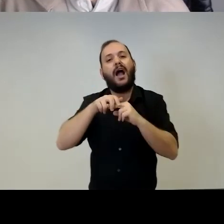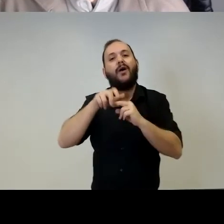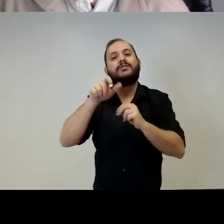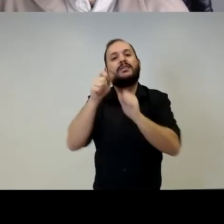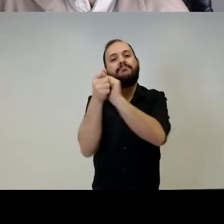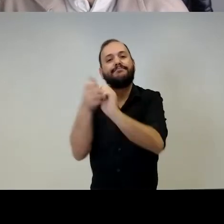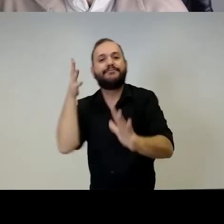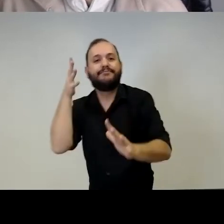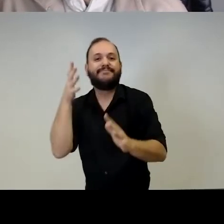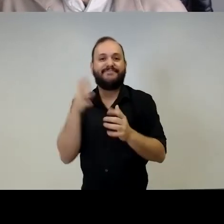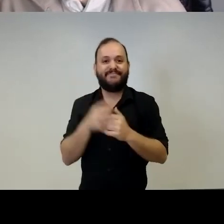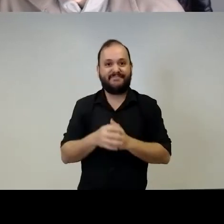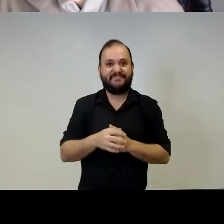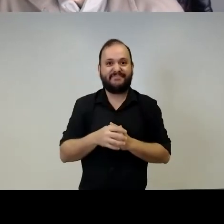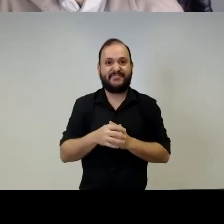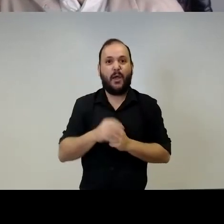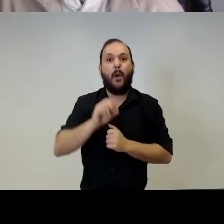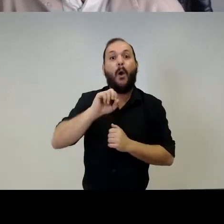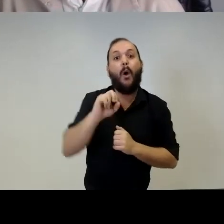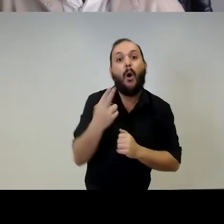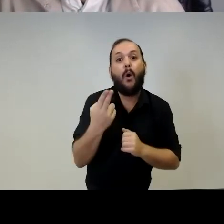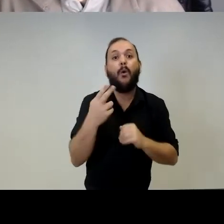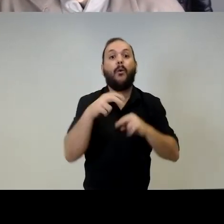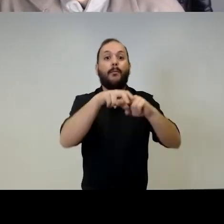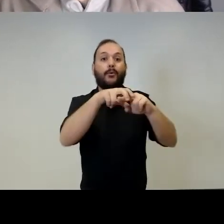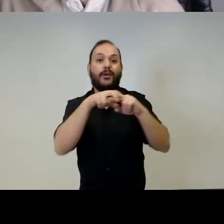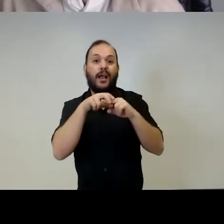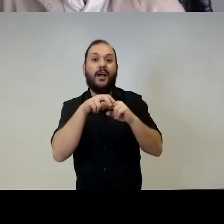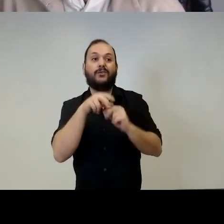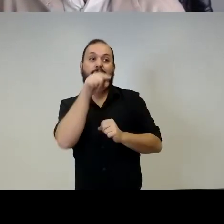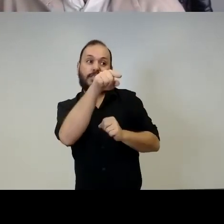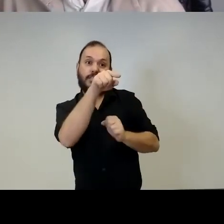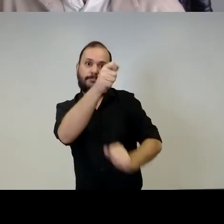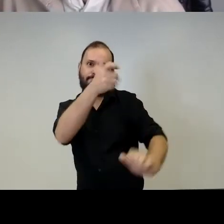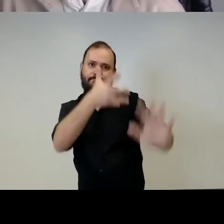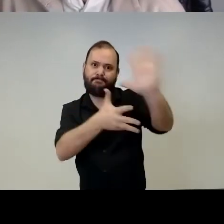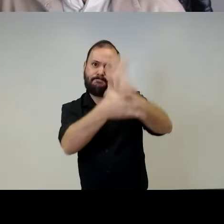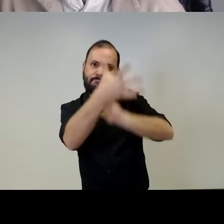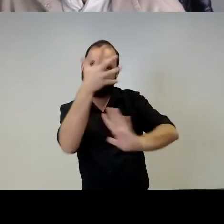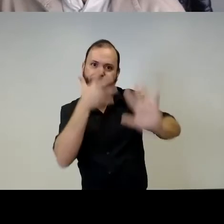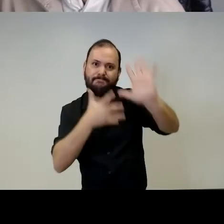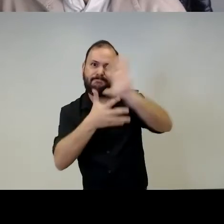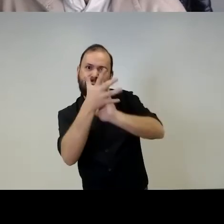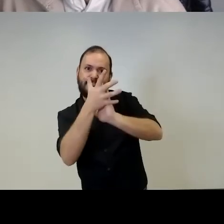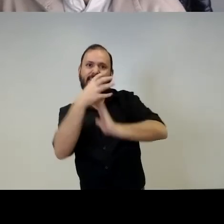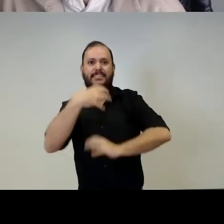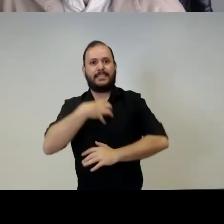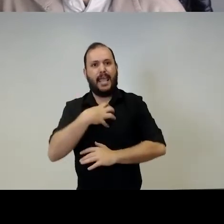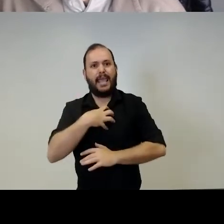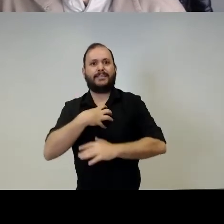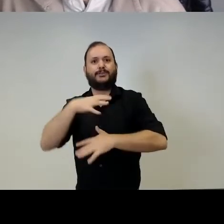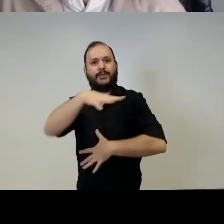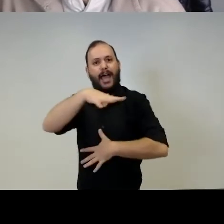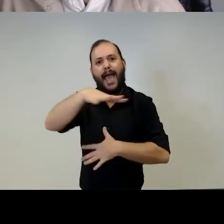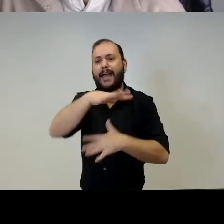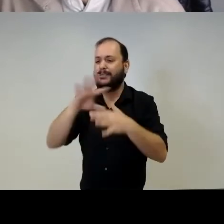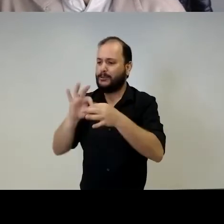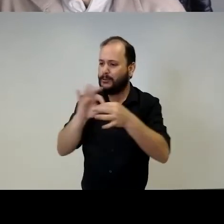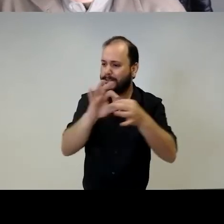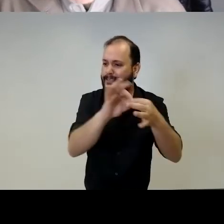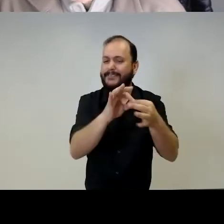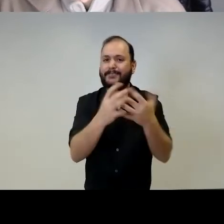of the voice, quality of the prosody, in other words, the music of their speech, etc.